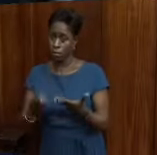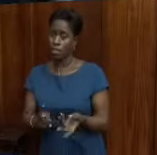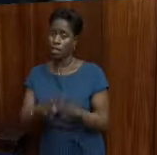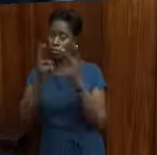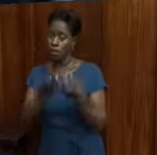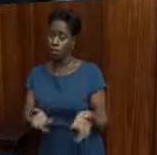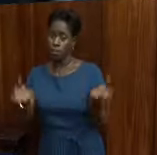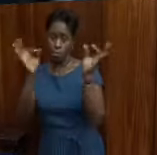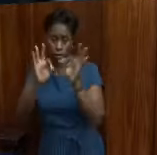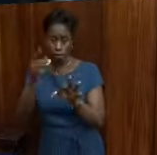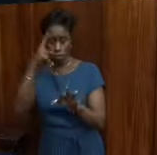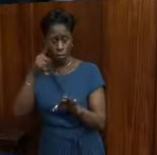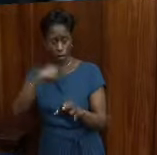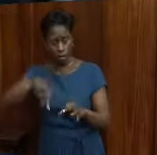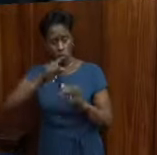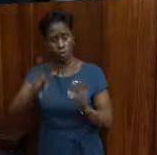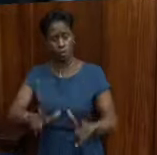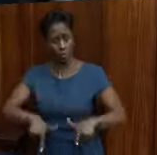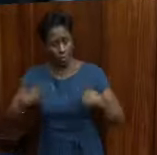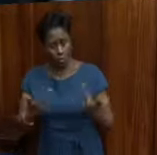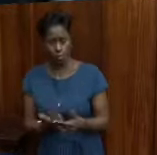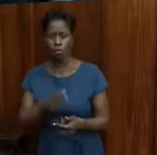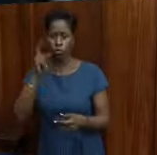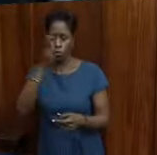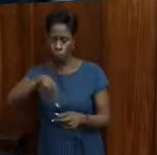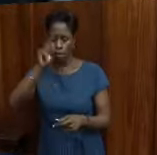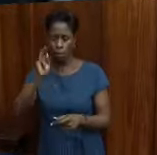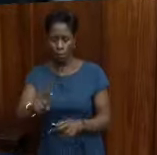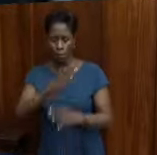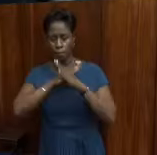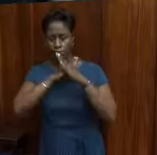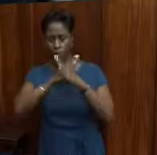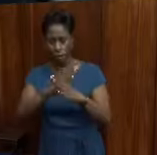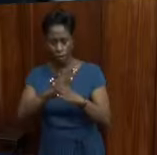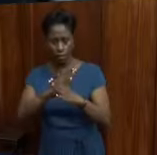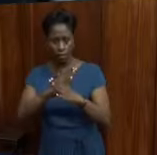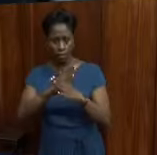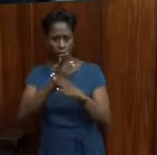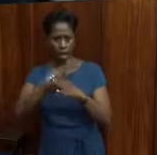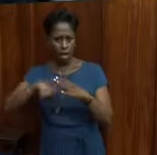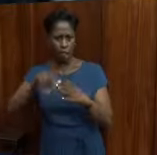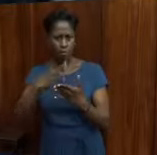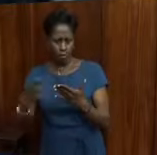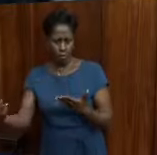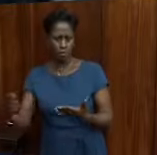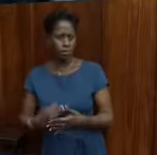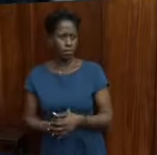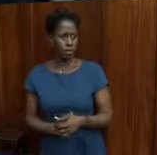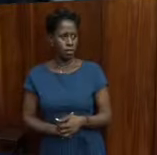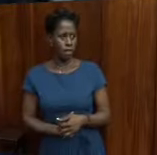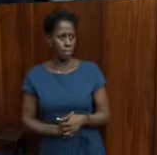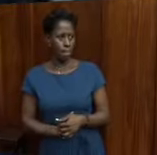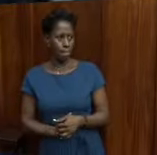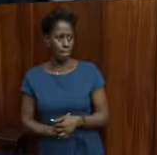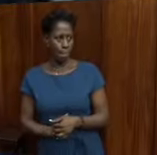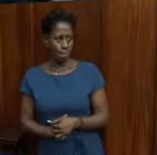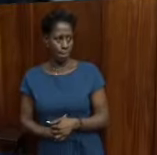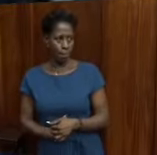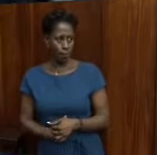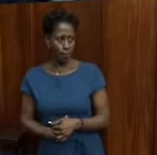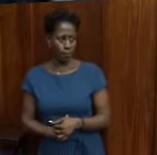resilience building, must be protected at all costs. Through joint projects focusing on the Northeast and Southeast